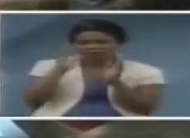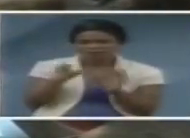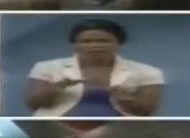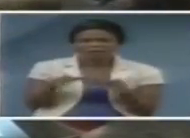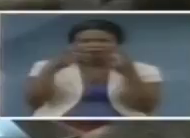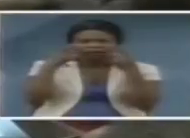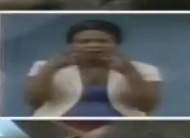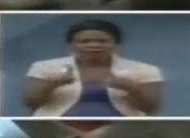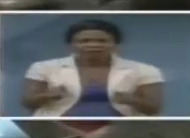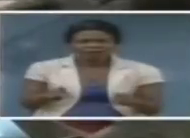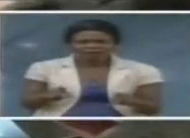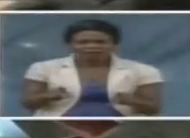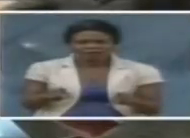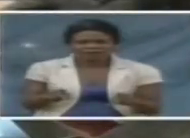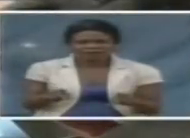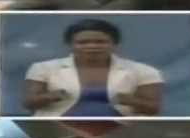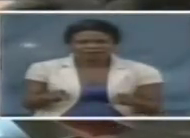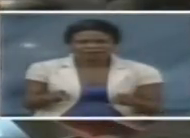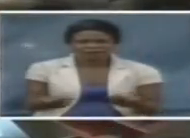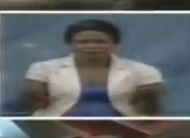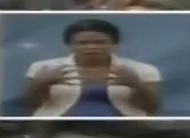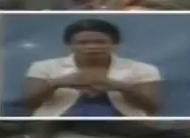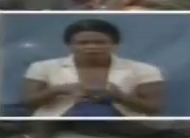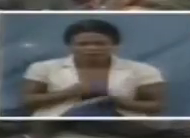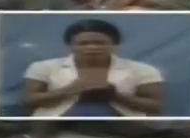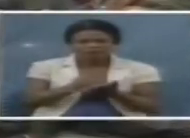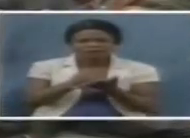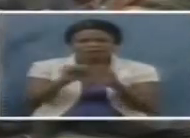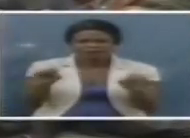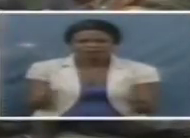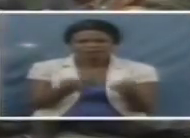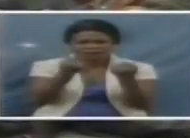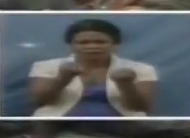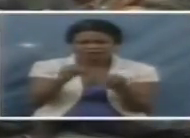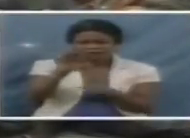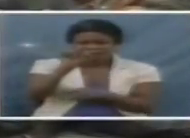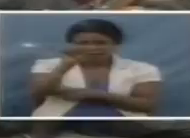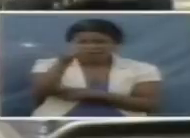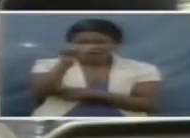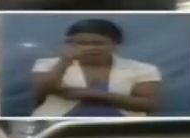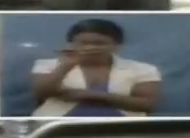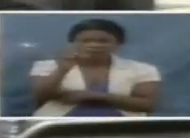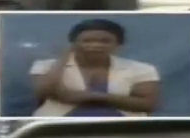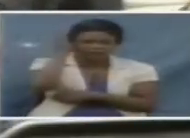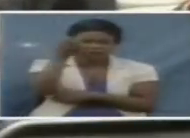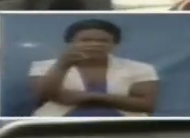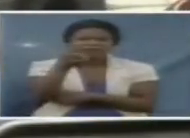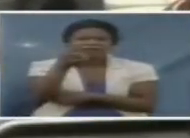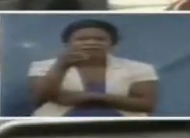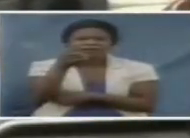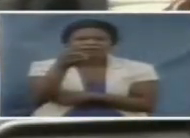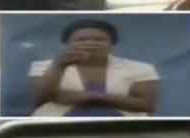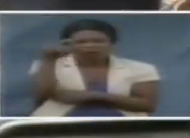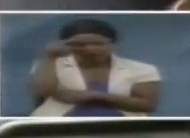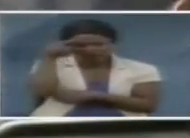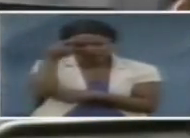Mr. Speaker, Public Welfare Assistance Scheme. Sir, in 2018, government will